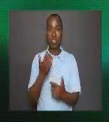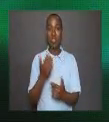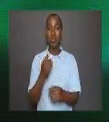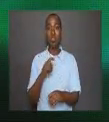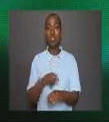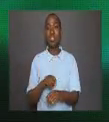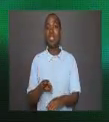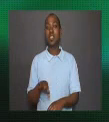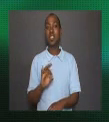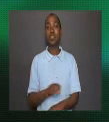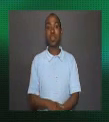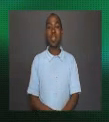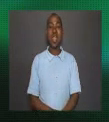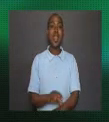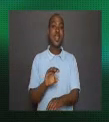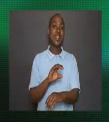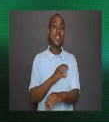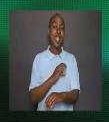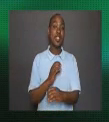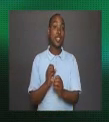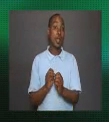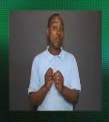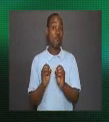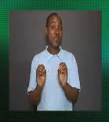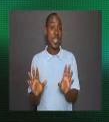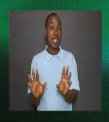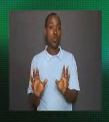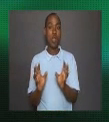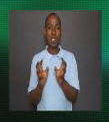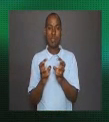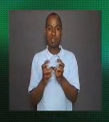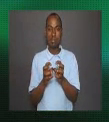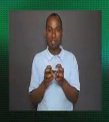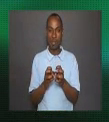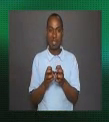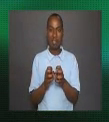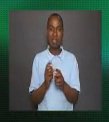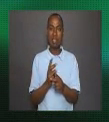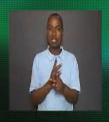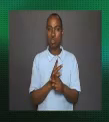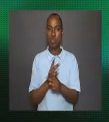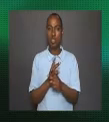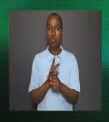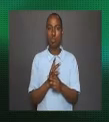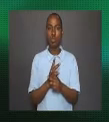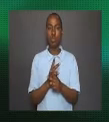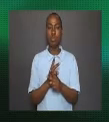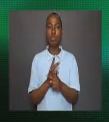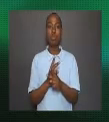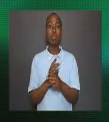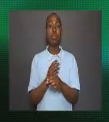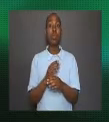Cells are able to keep from bursting or shrinking by maintaining even levels